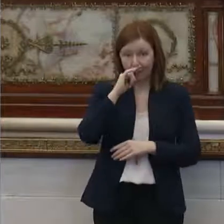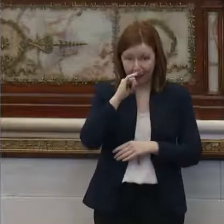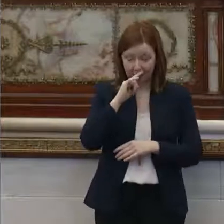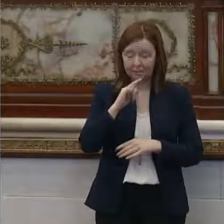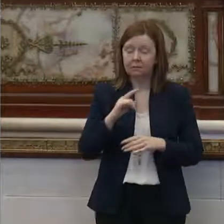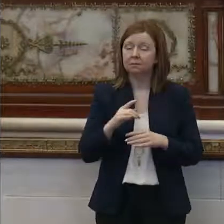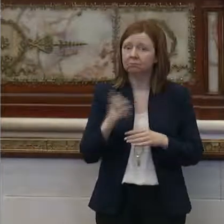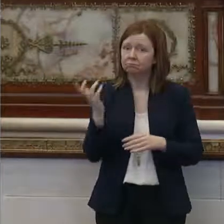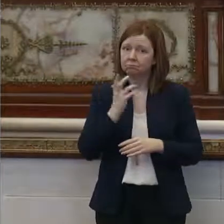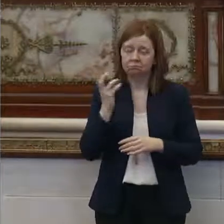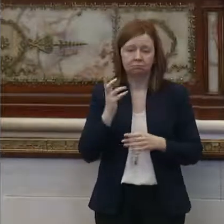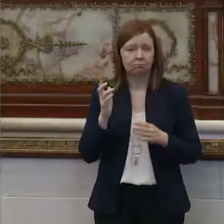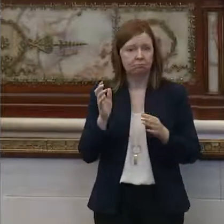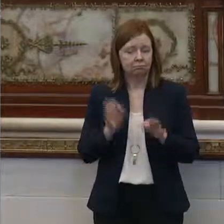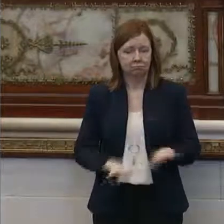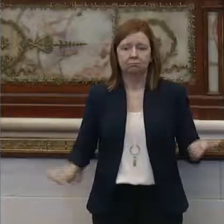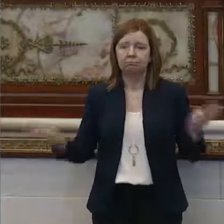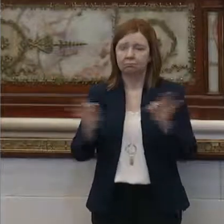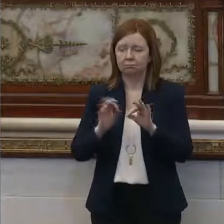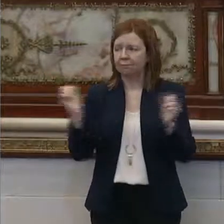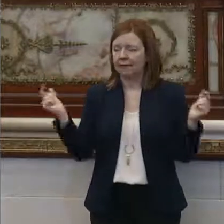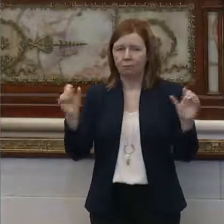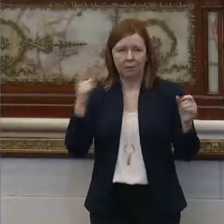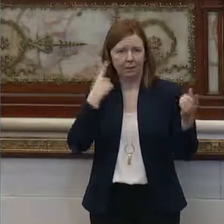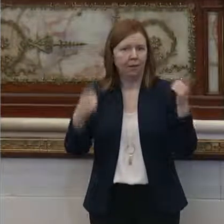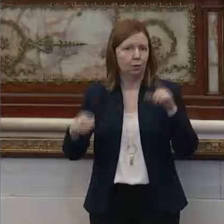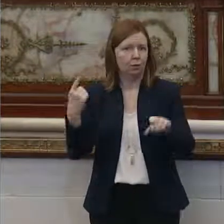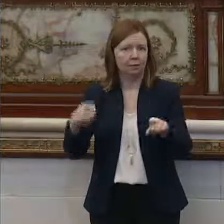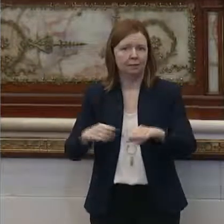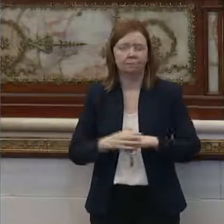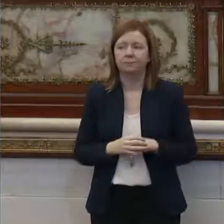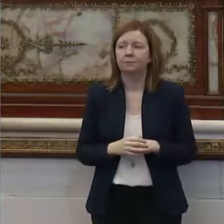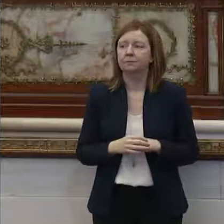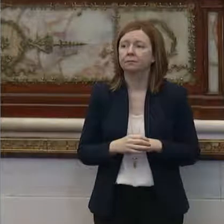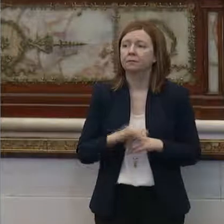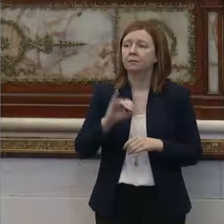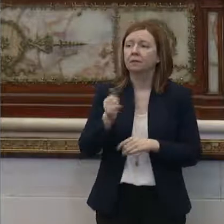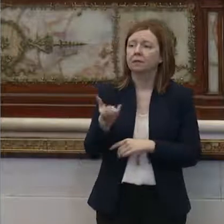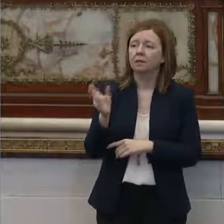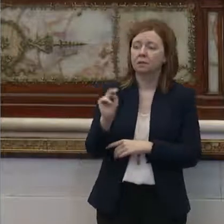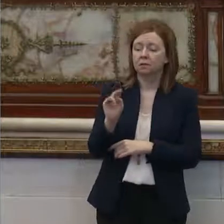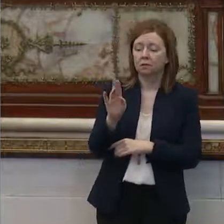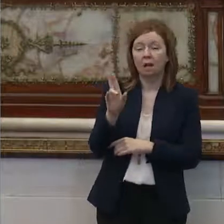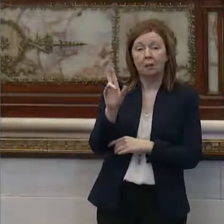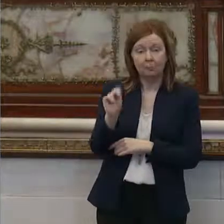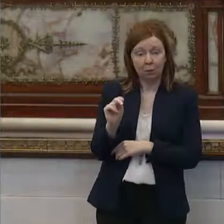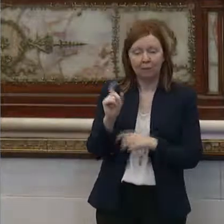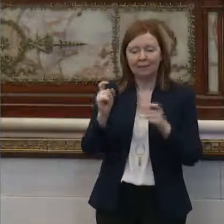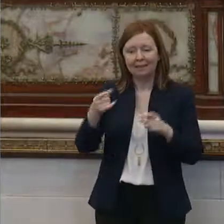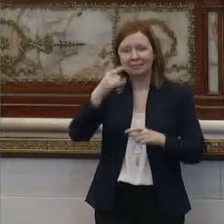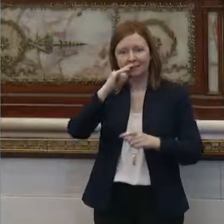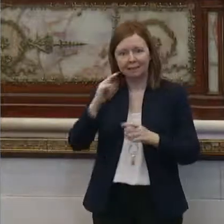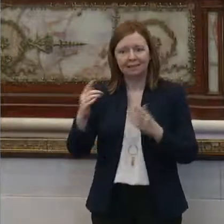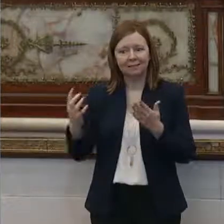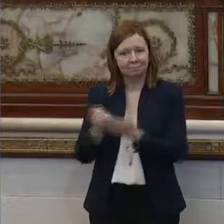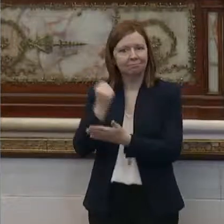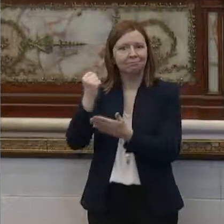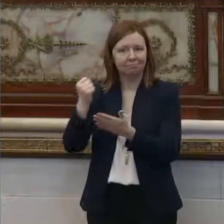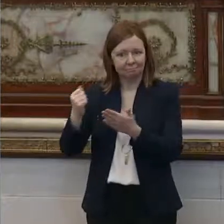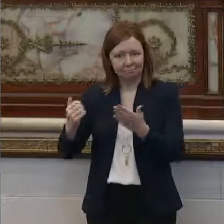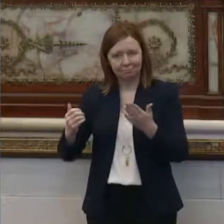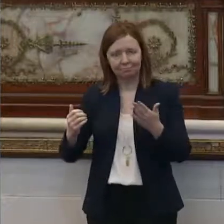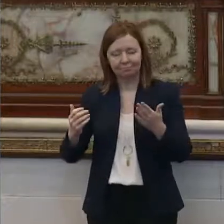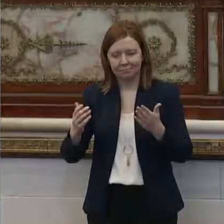is one nobody disagrees with. John Byrne gives First Tee another springboard for our students to fully